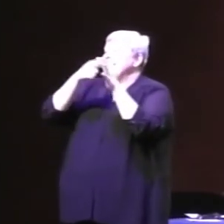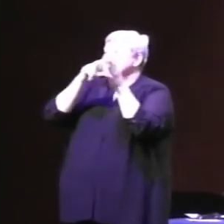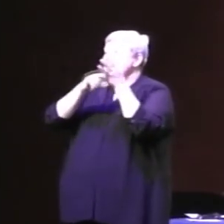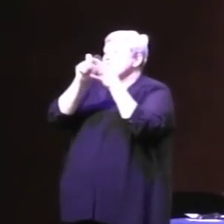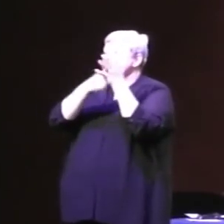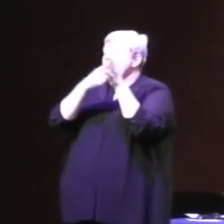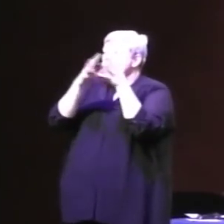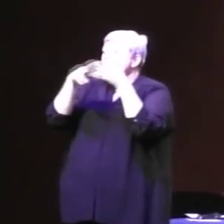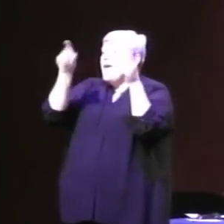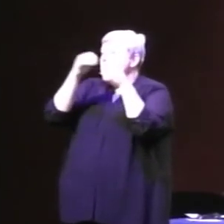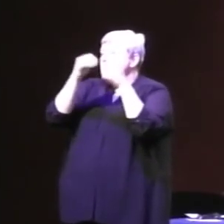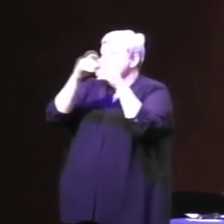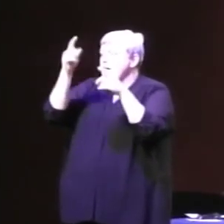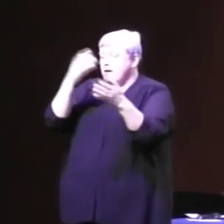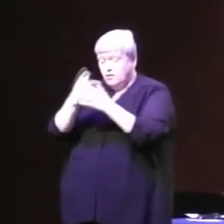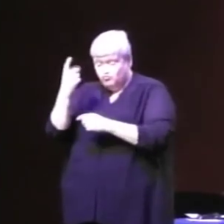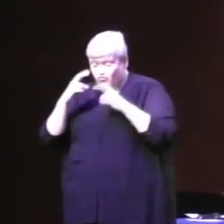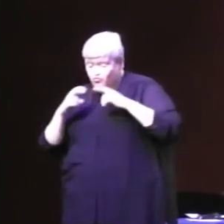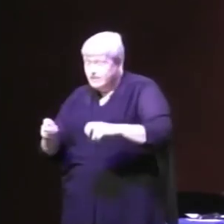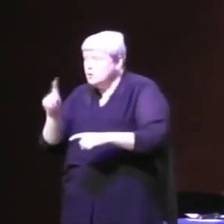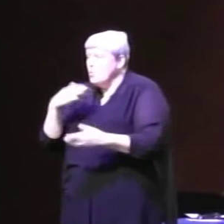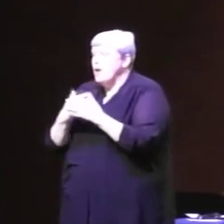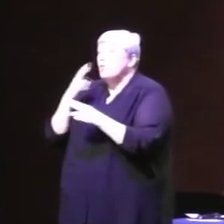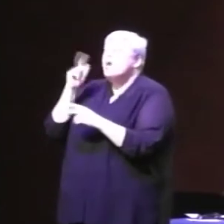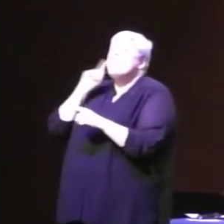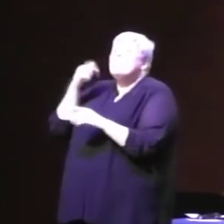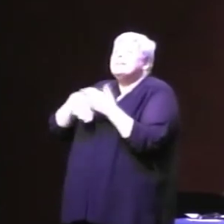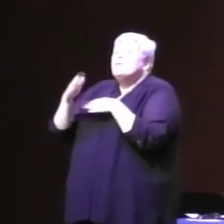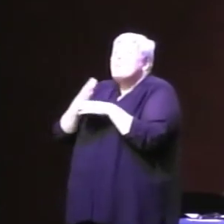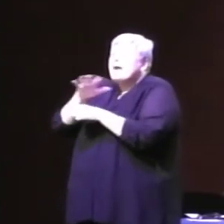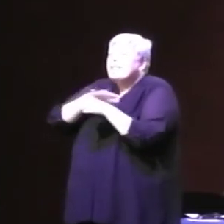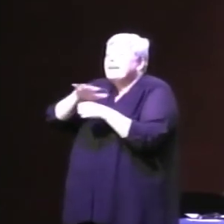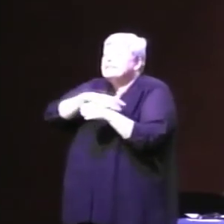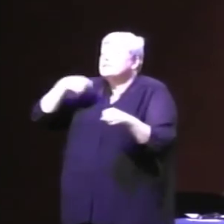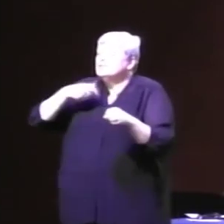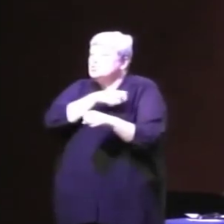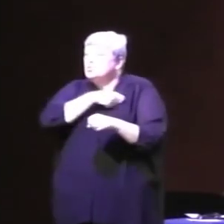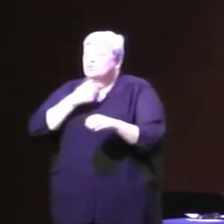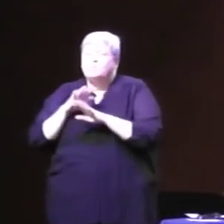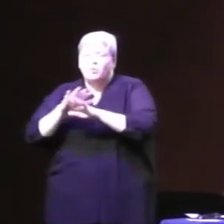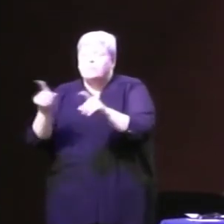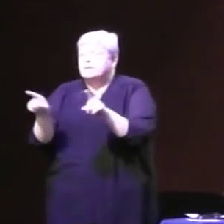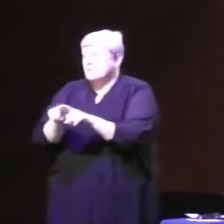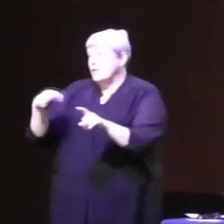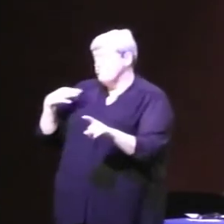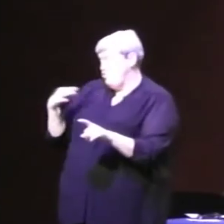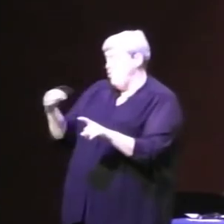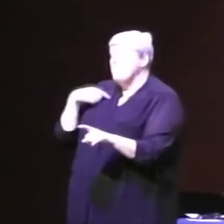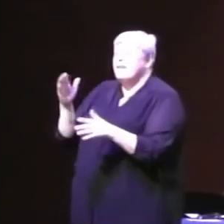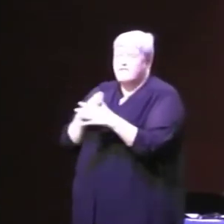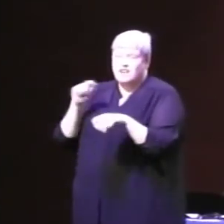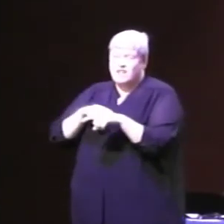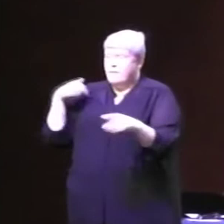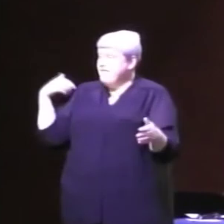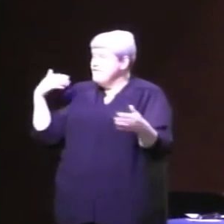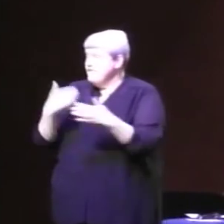STUC. Her research looked at women in the workplace and the role of women in the trade union movement. It was the first time we'd seen this level